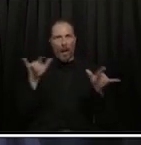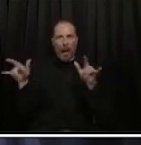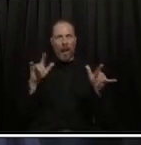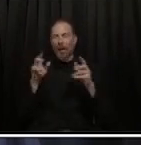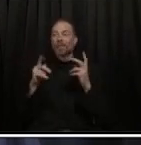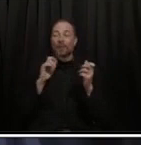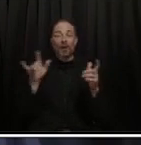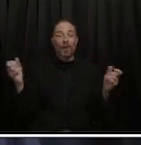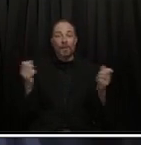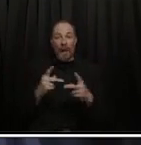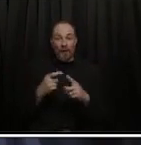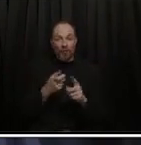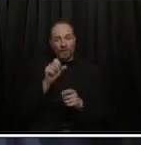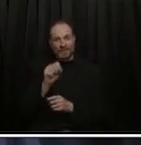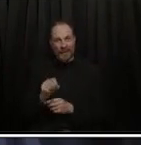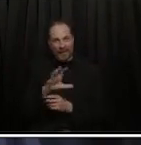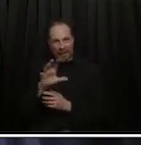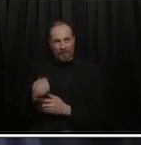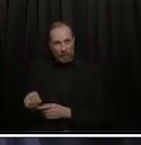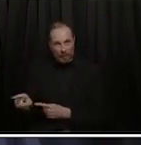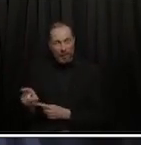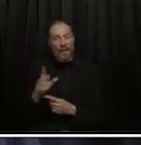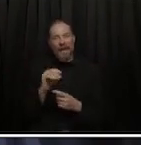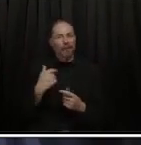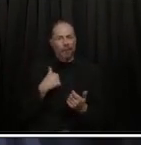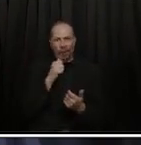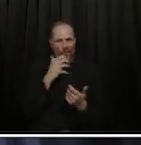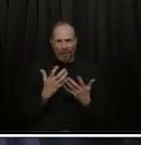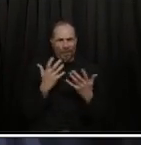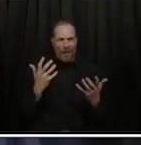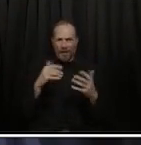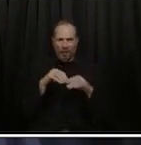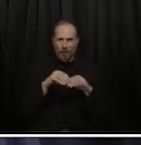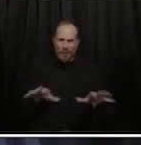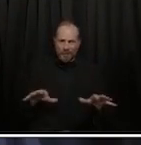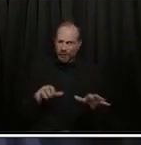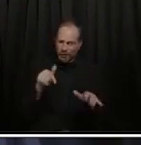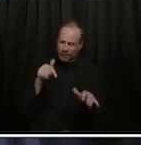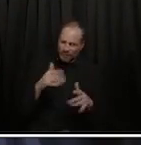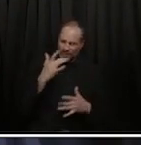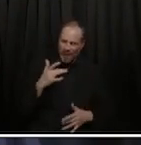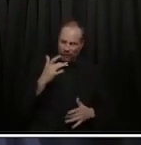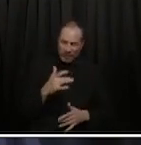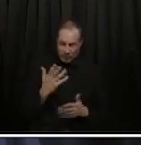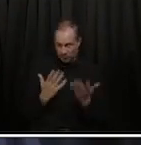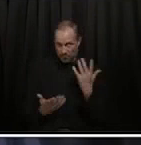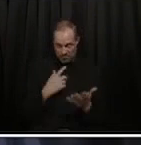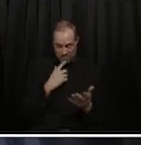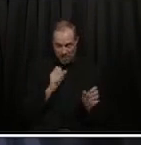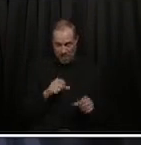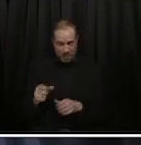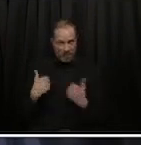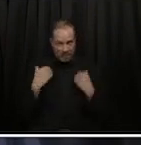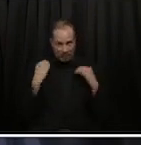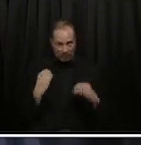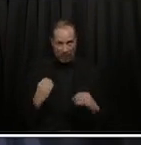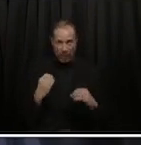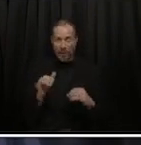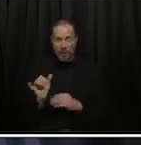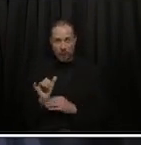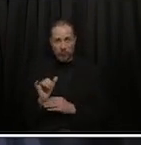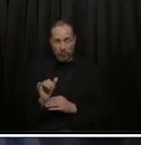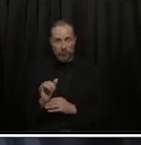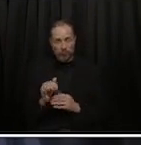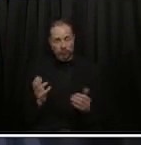Africa. We don't yet have substantial community transmission of the virus. It's possible we don't have any community transmission of the